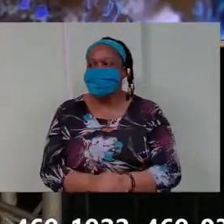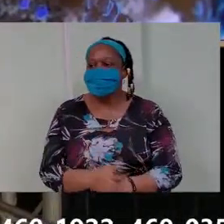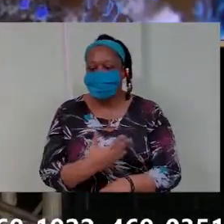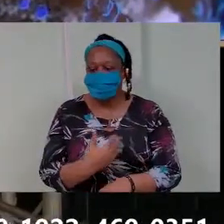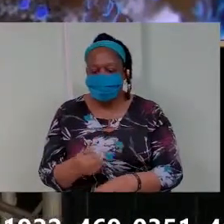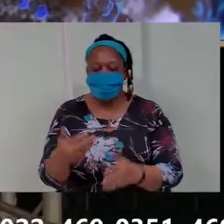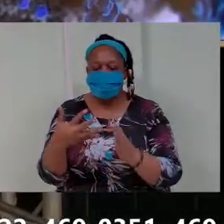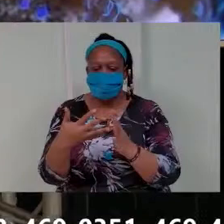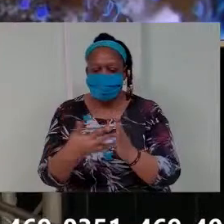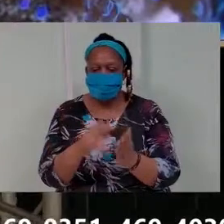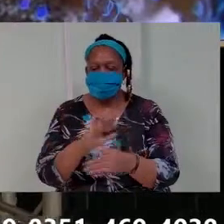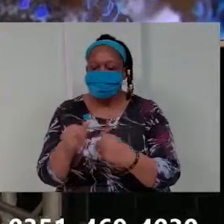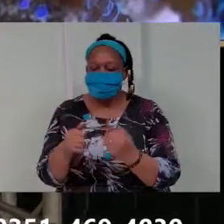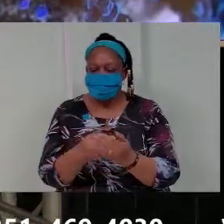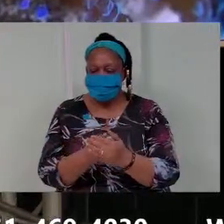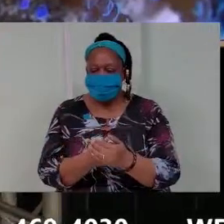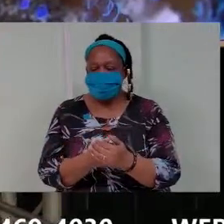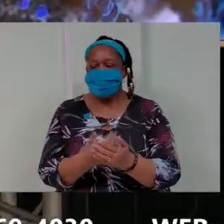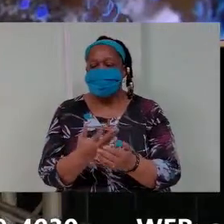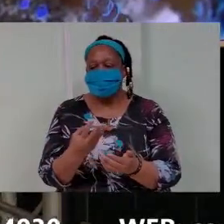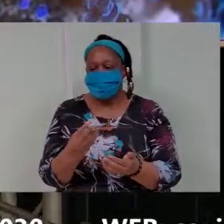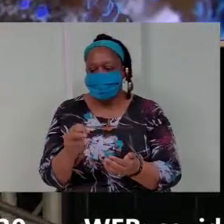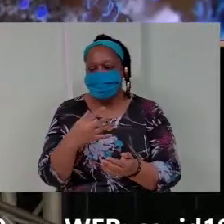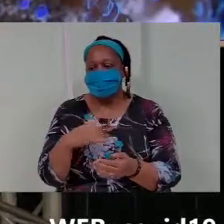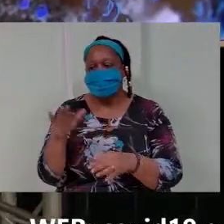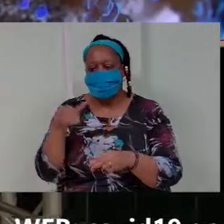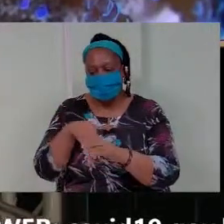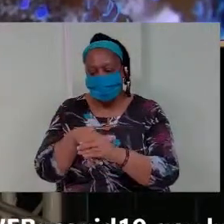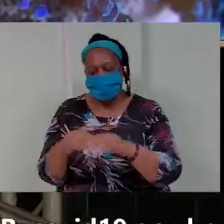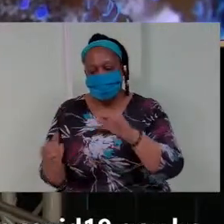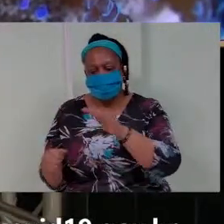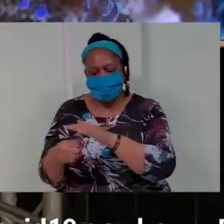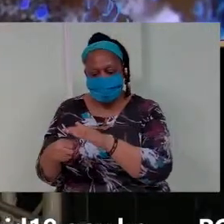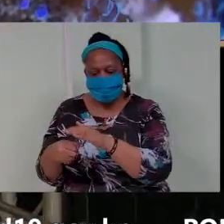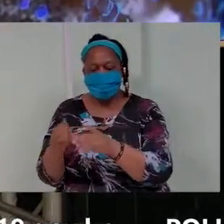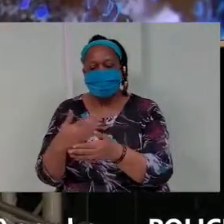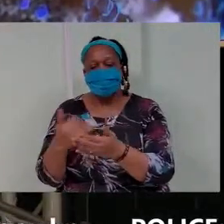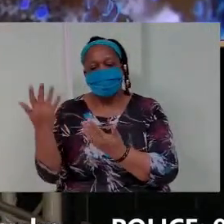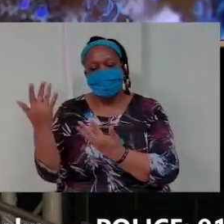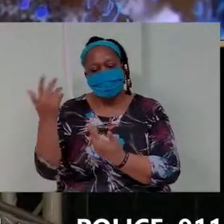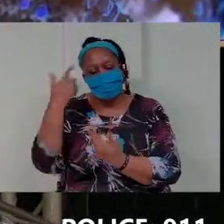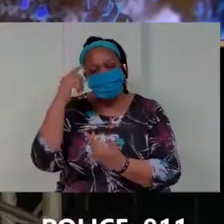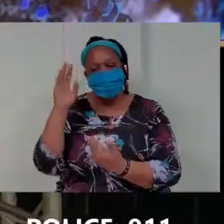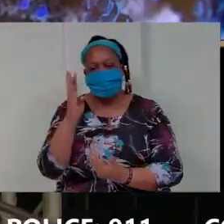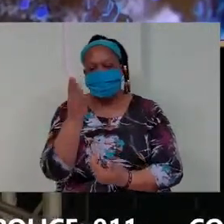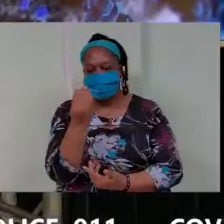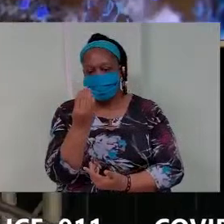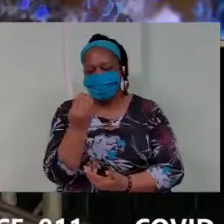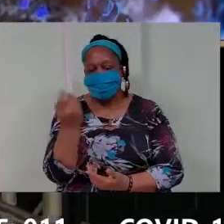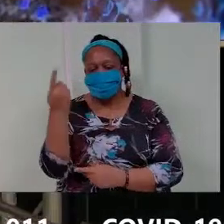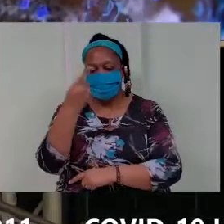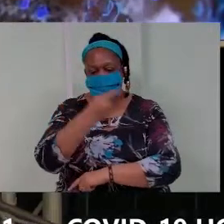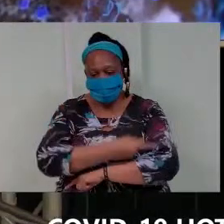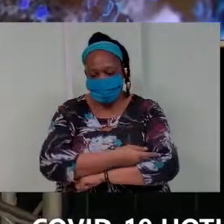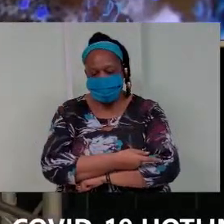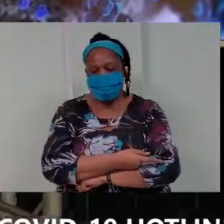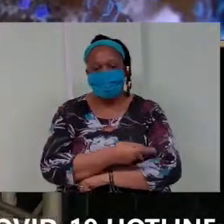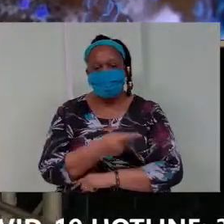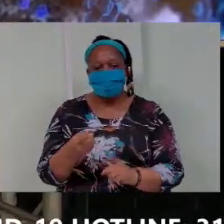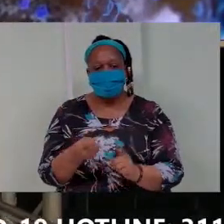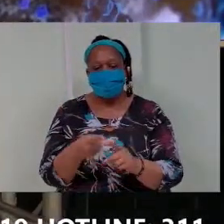test. They are in quarantine, awaiting their 14-day, their second COVID